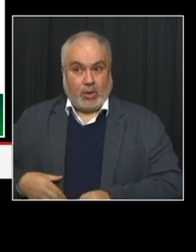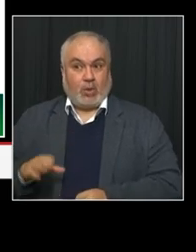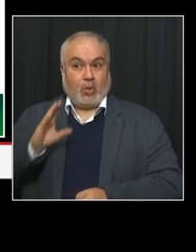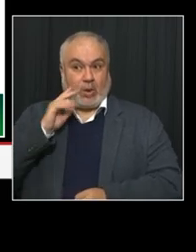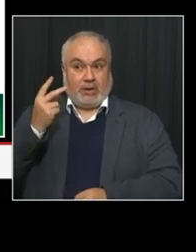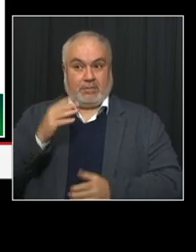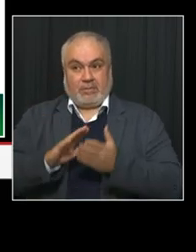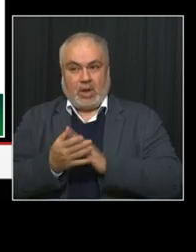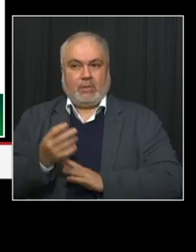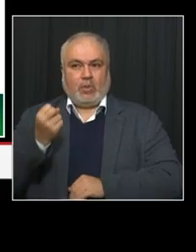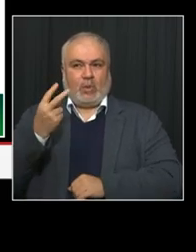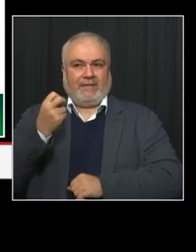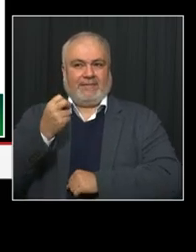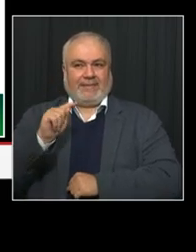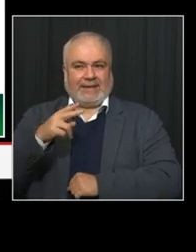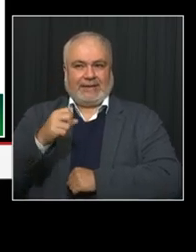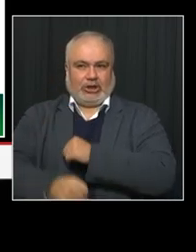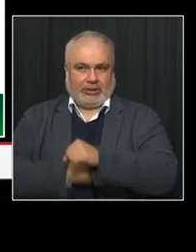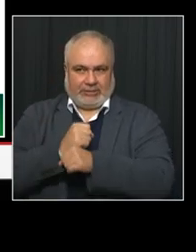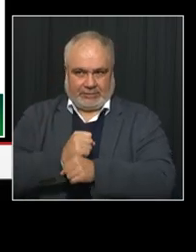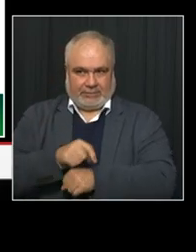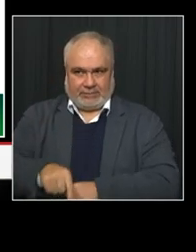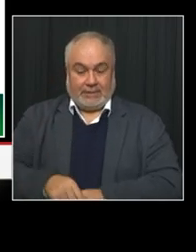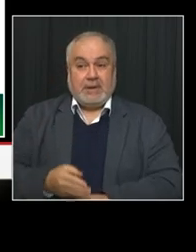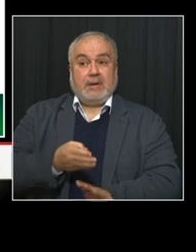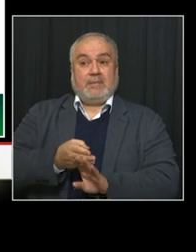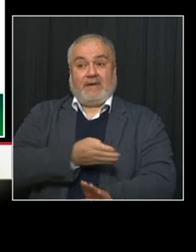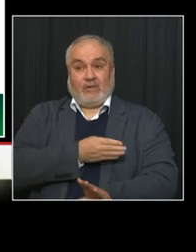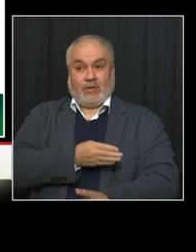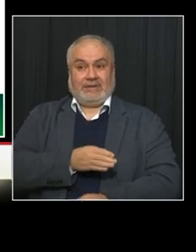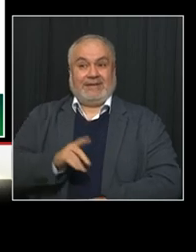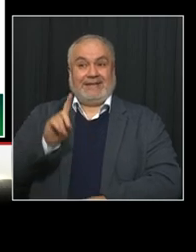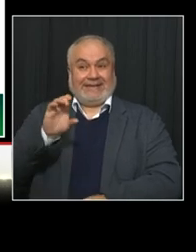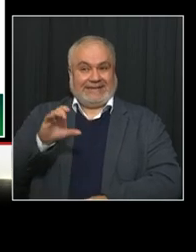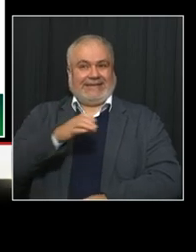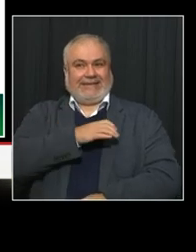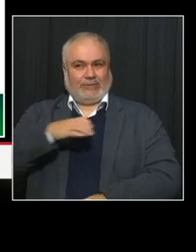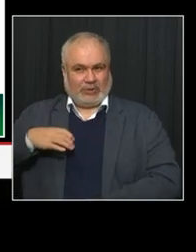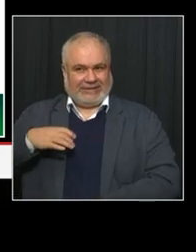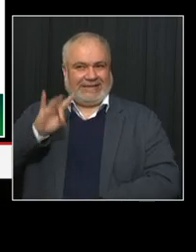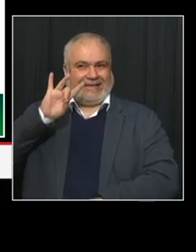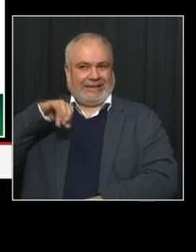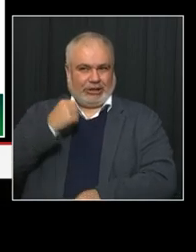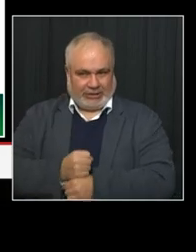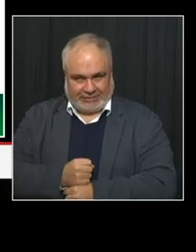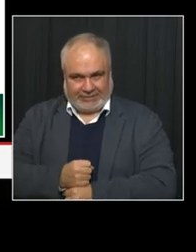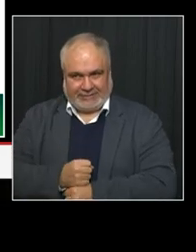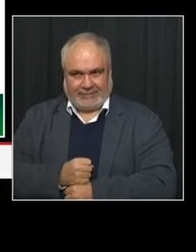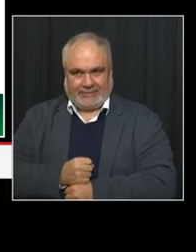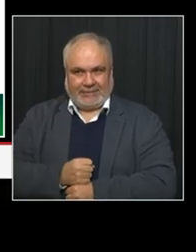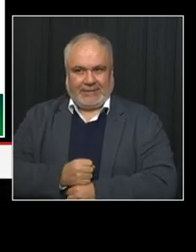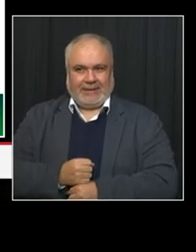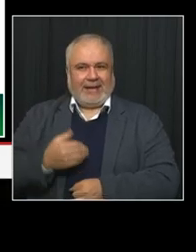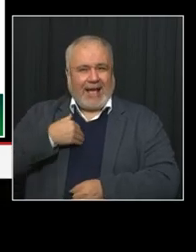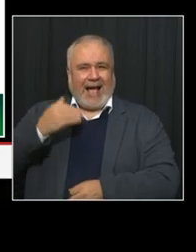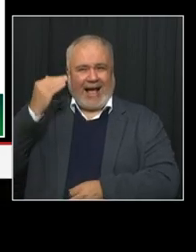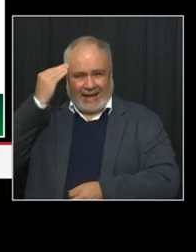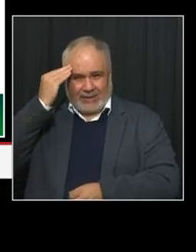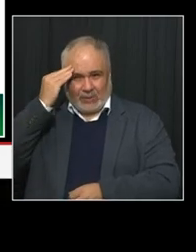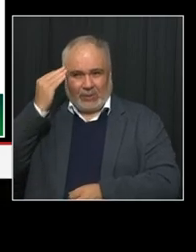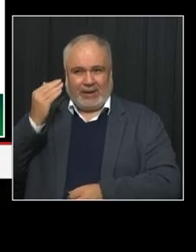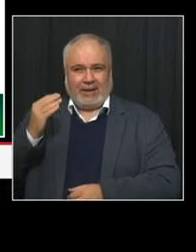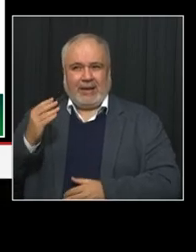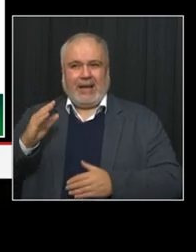8 years before that to be your council member. And I know the building blocks that we have built. And